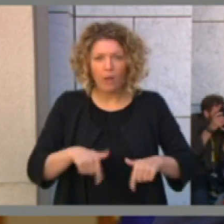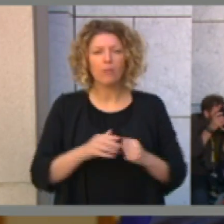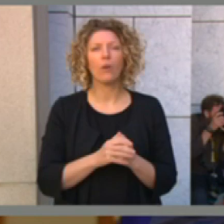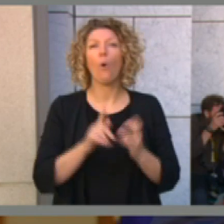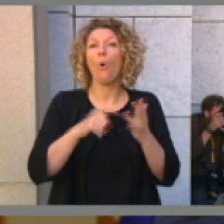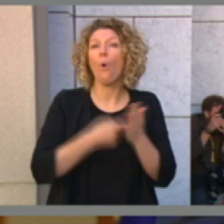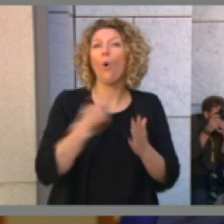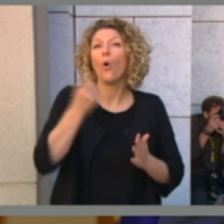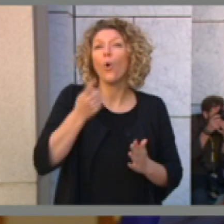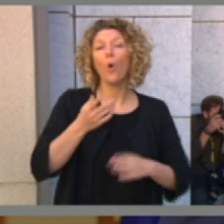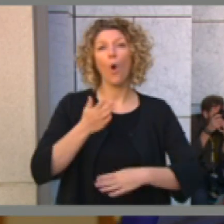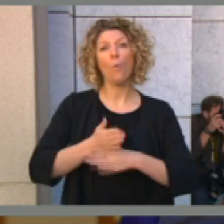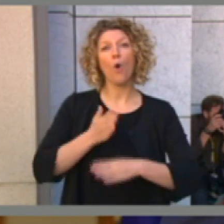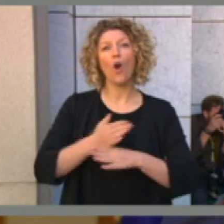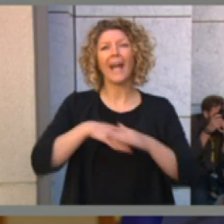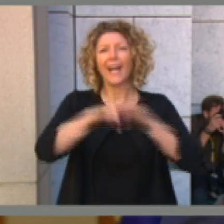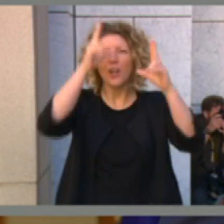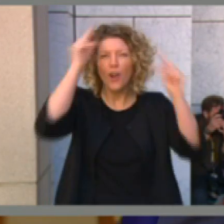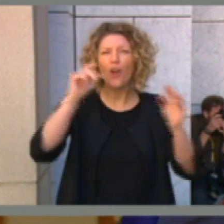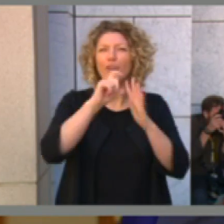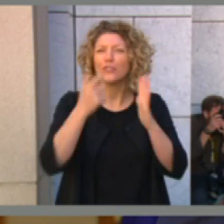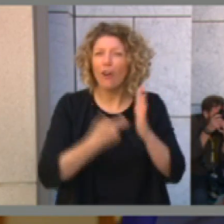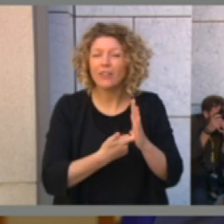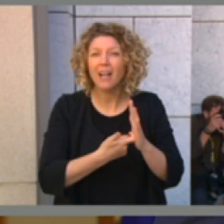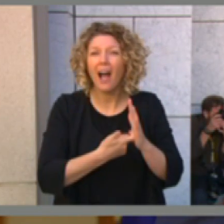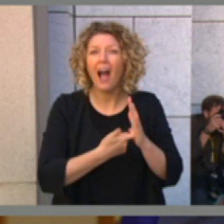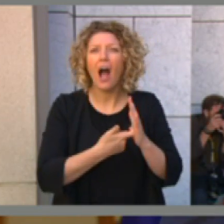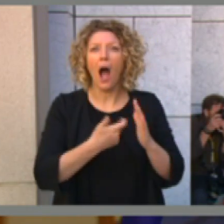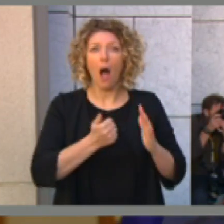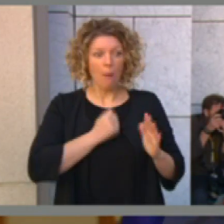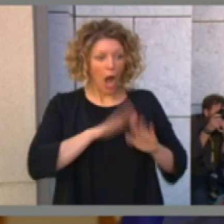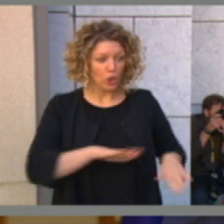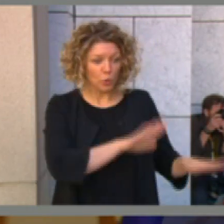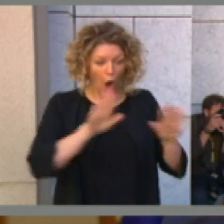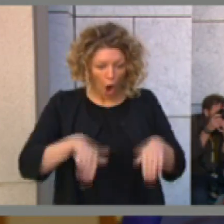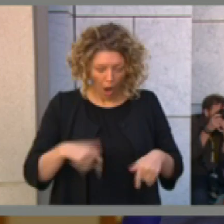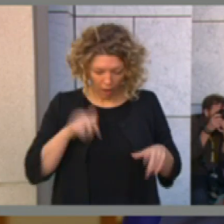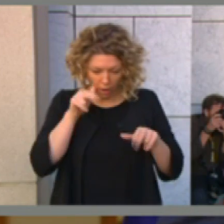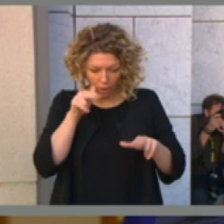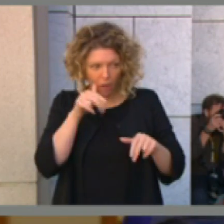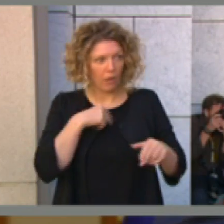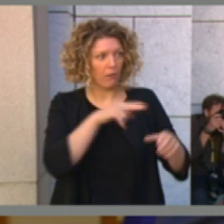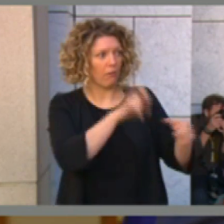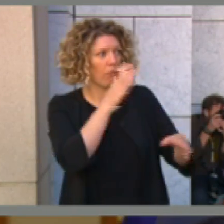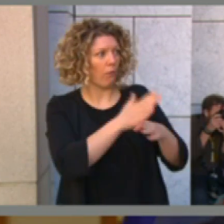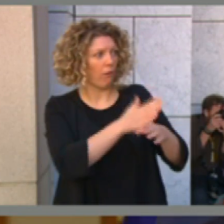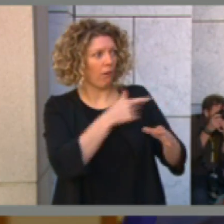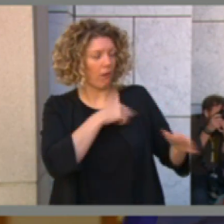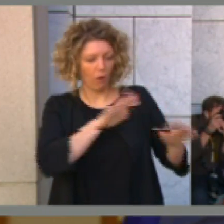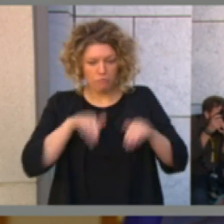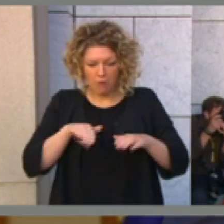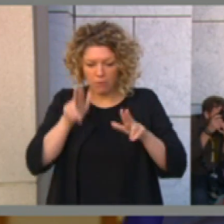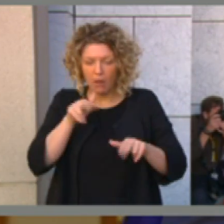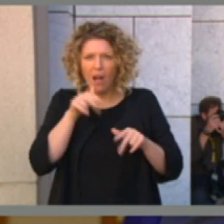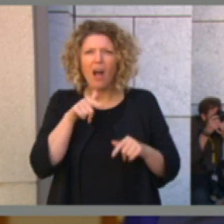a 30% impact on the availability of health workers is our advice. That will put people's lives at